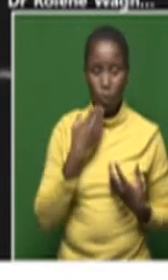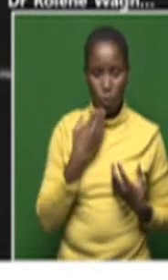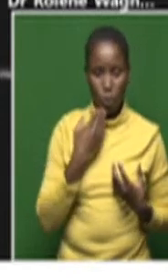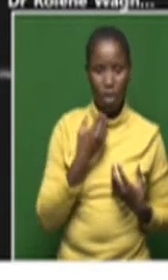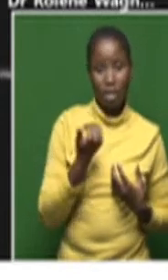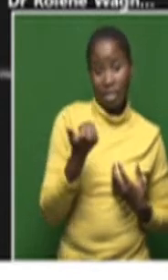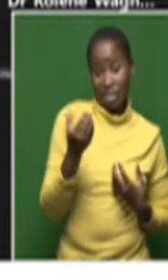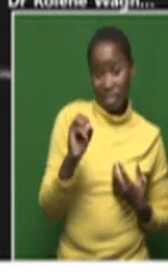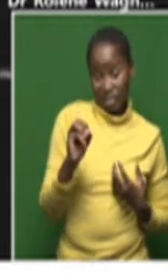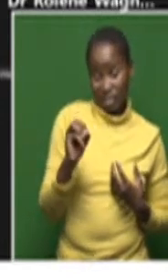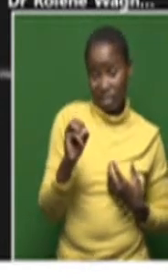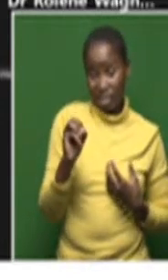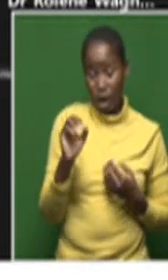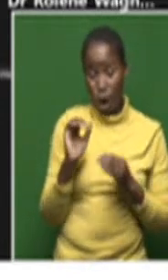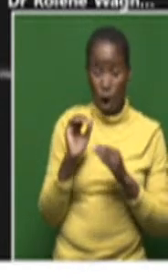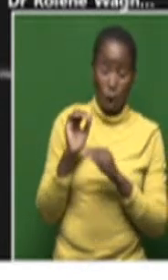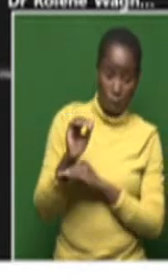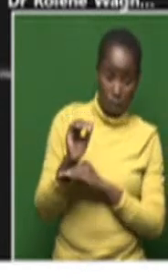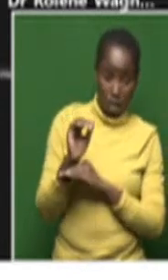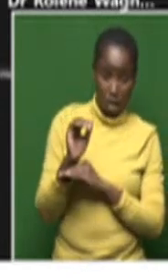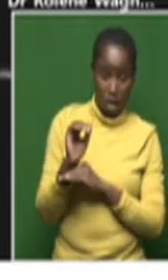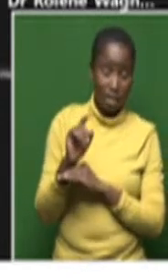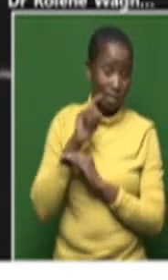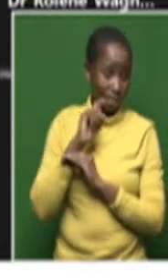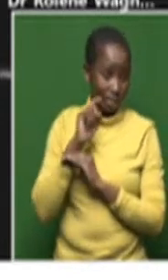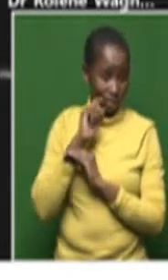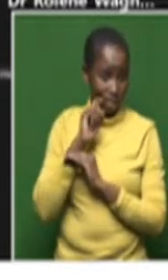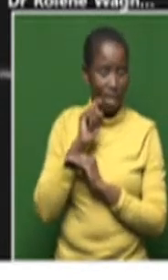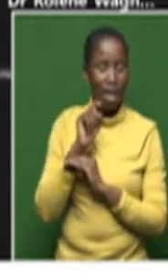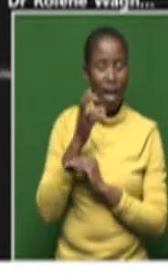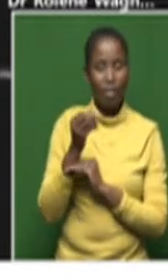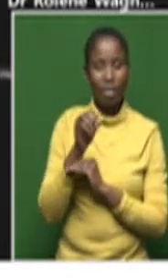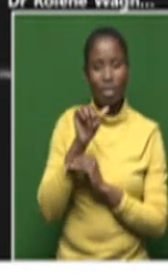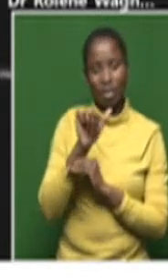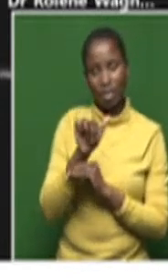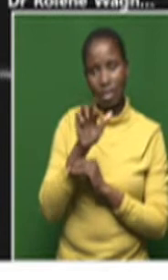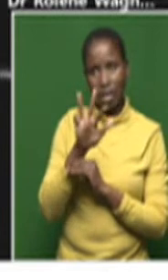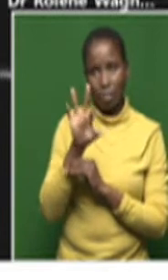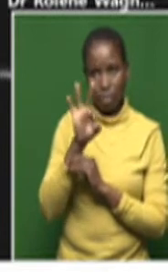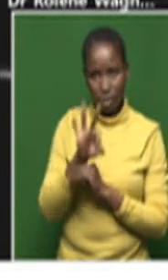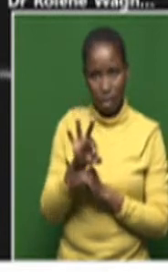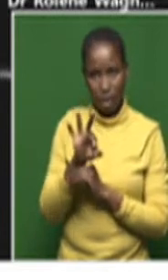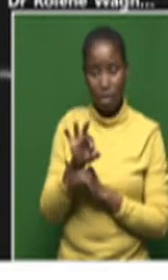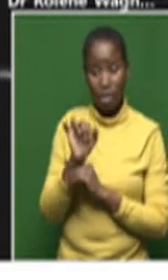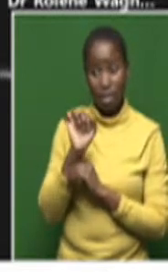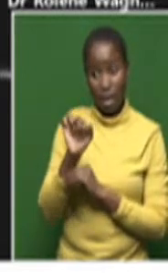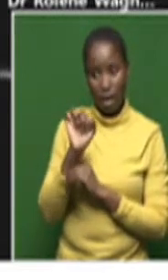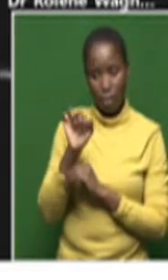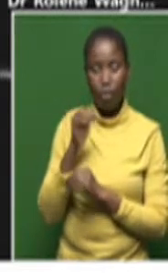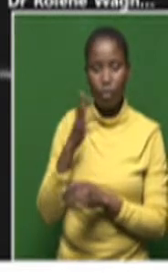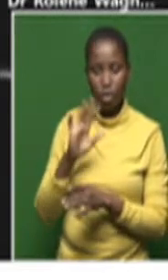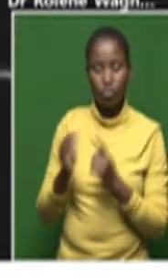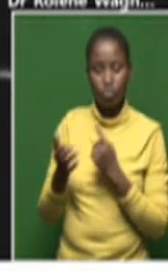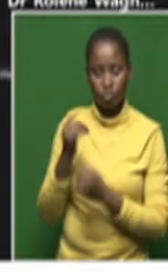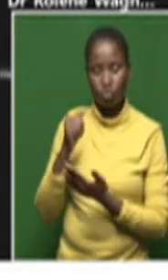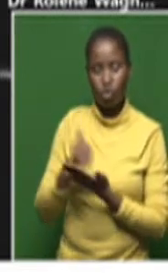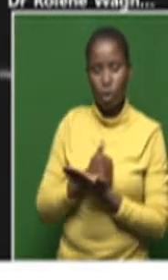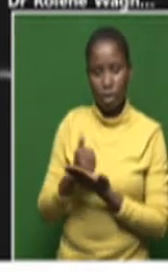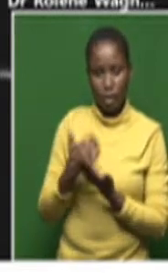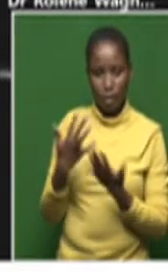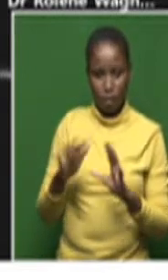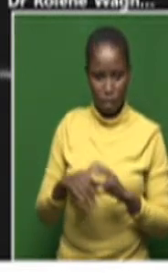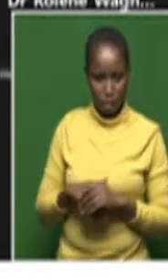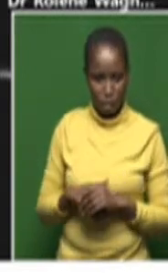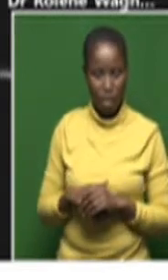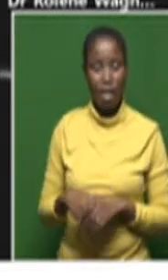plus years. That is the 69% of our 60 plus have been registered already. This